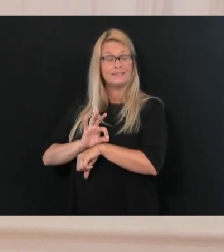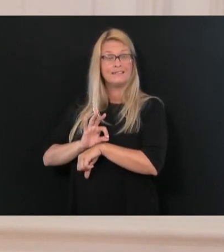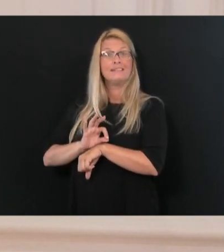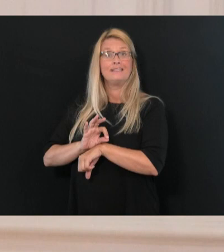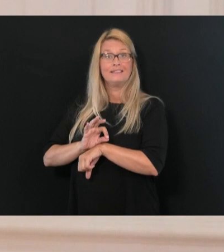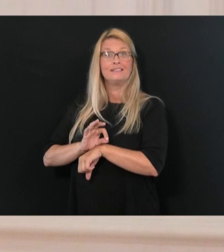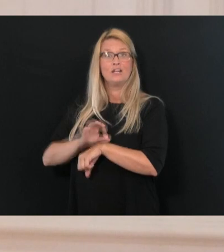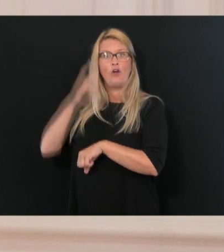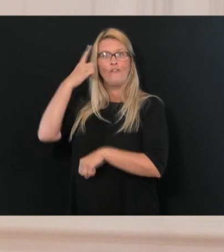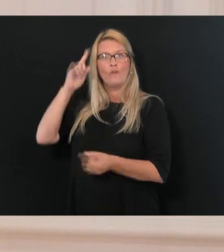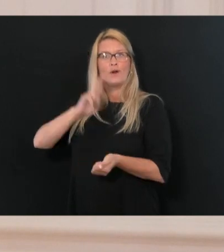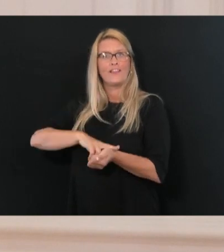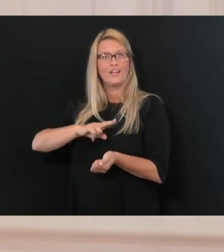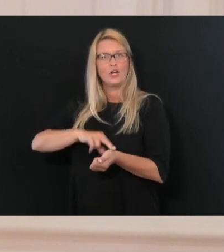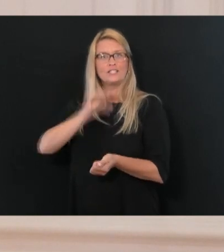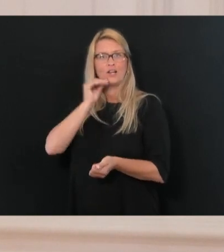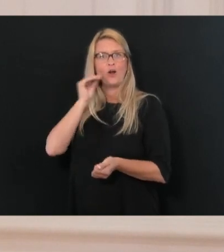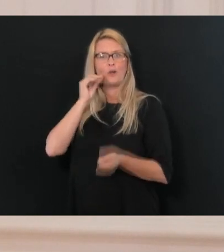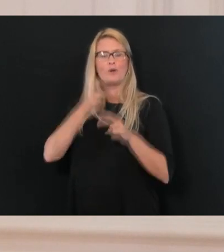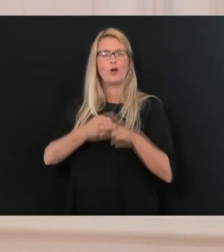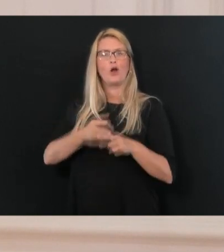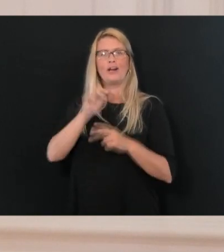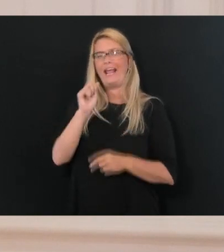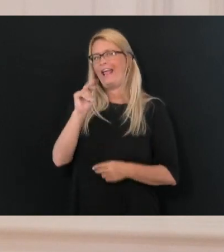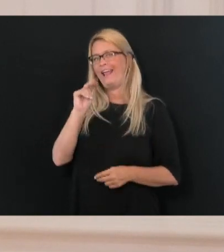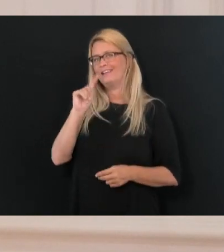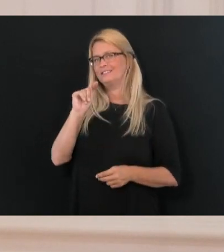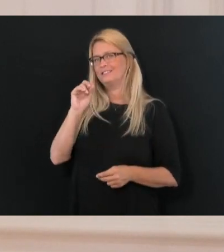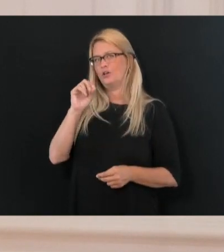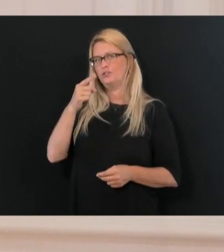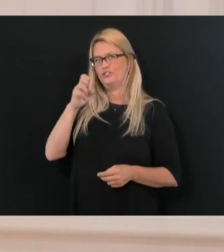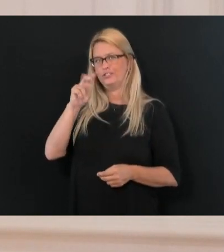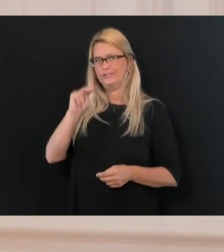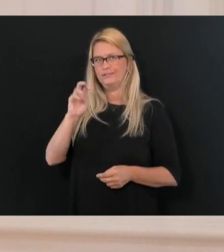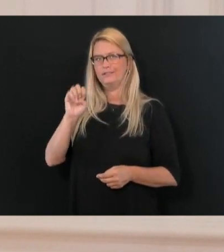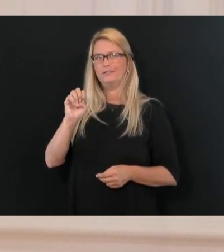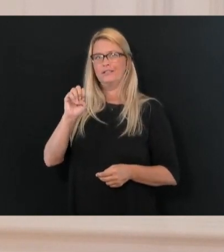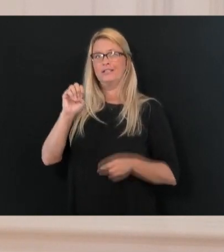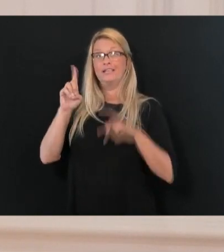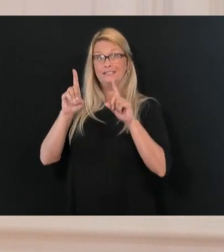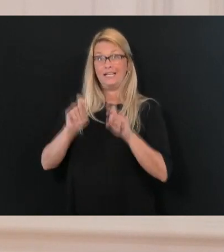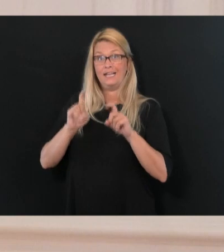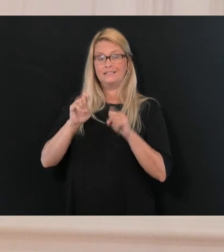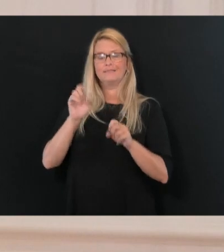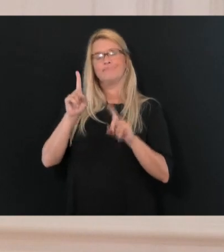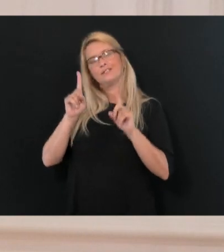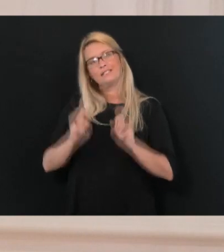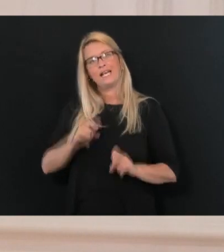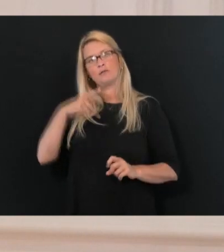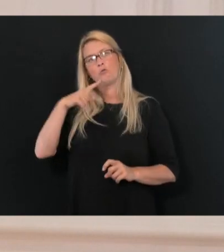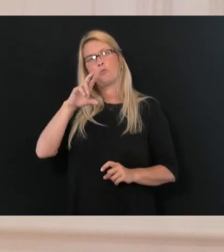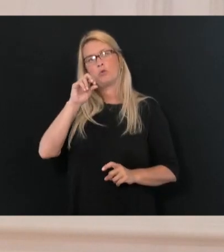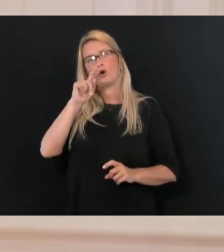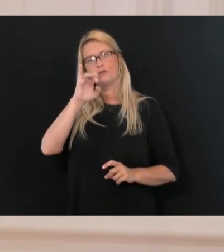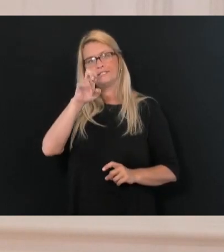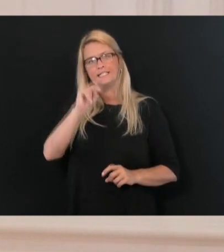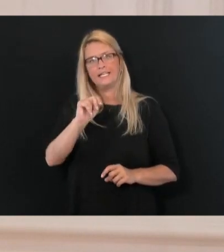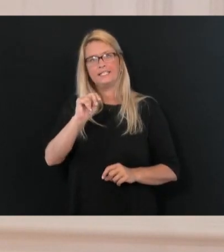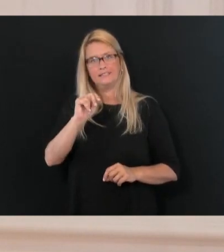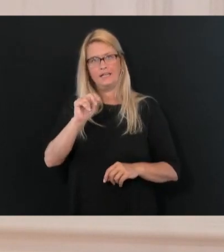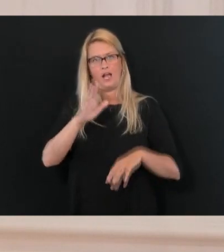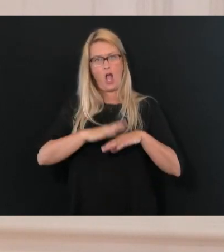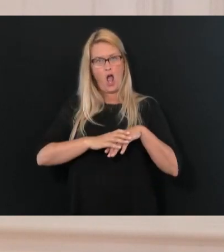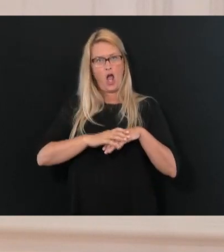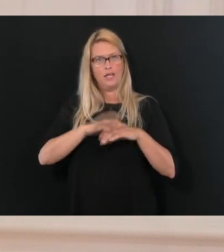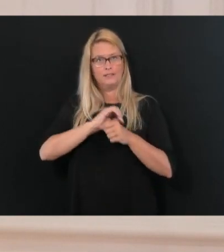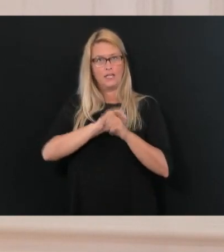for the nursing homes are the antigen tests, which are basically testing proteins that are on the surface of COVID-19.